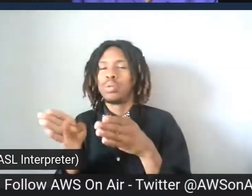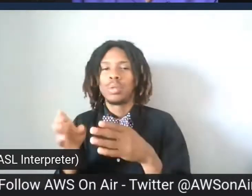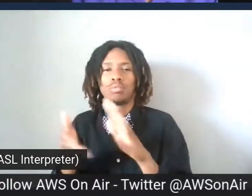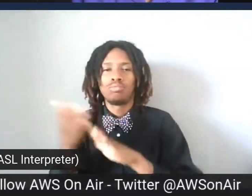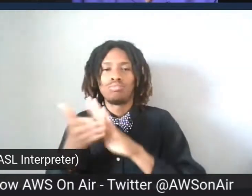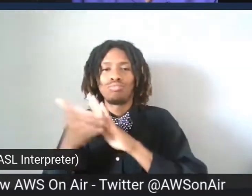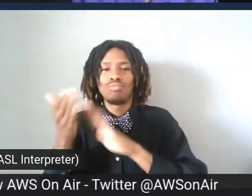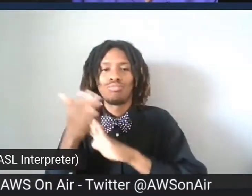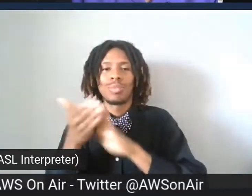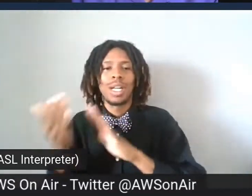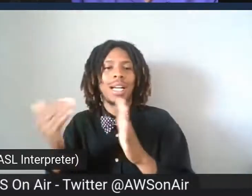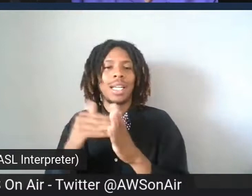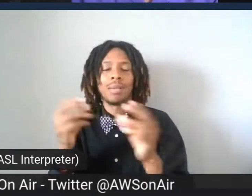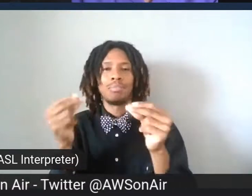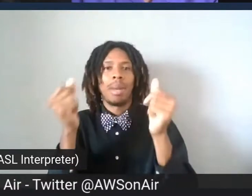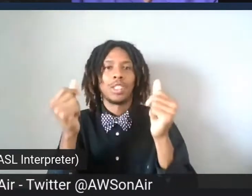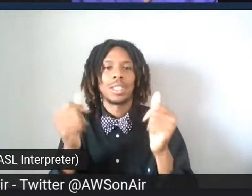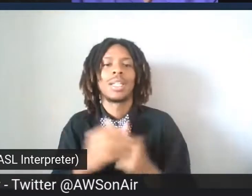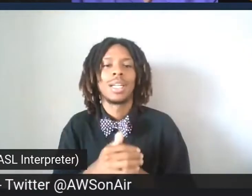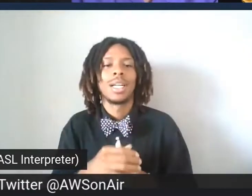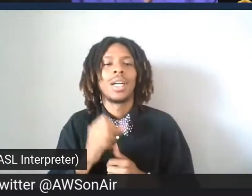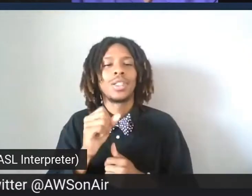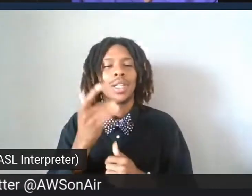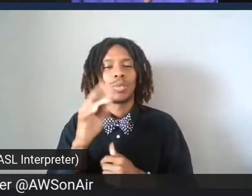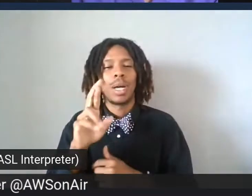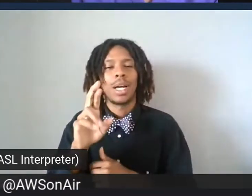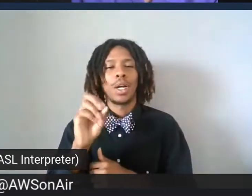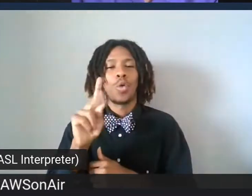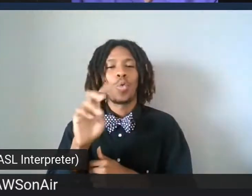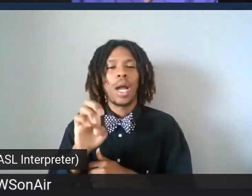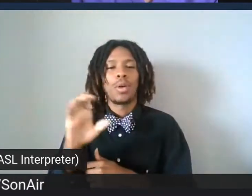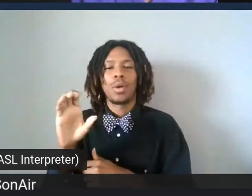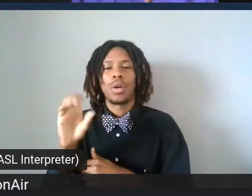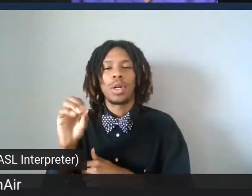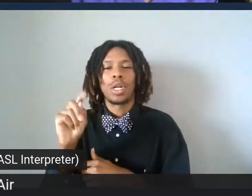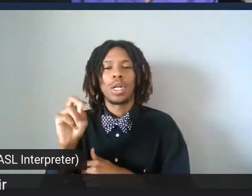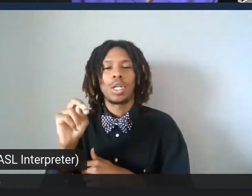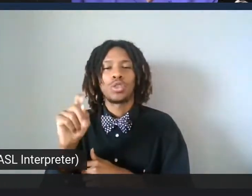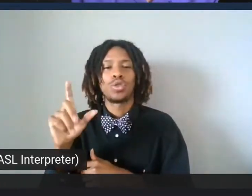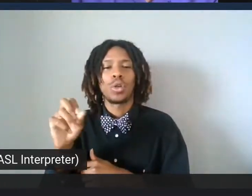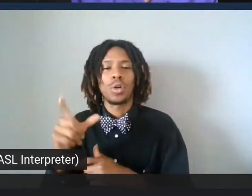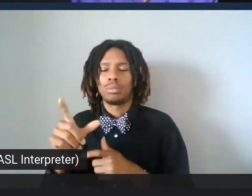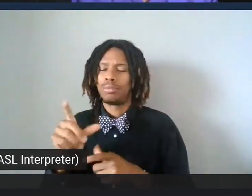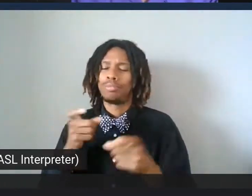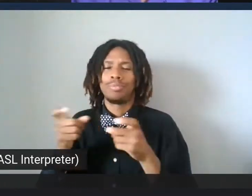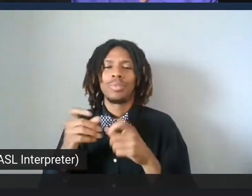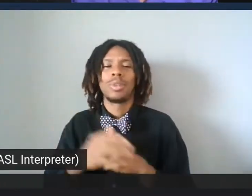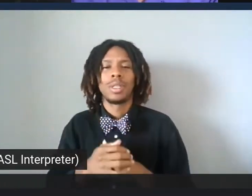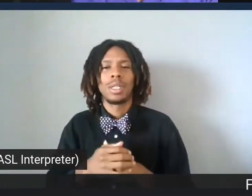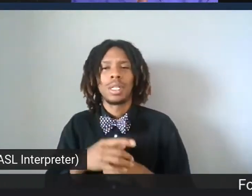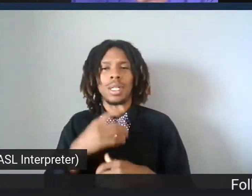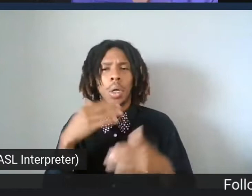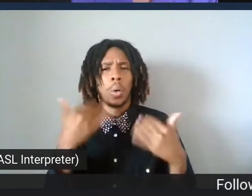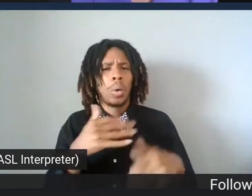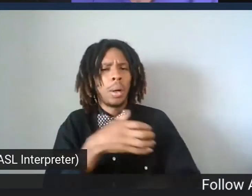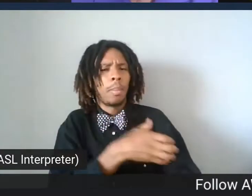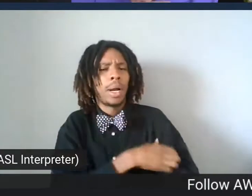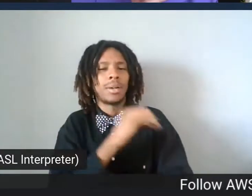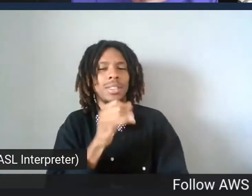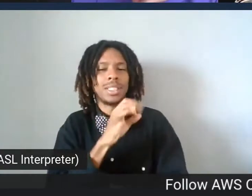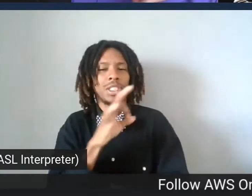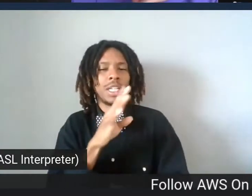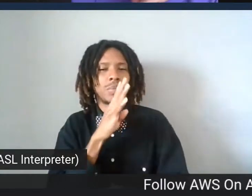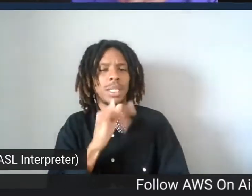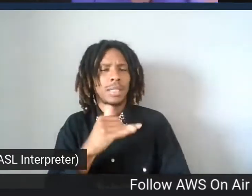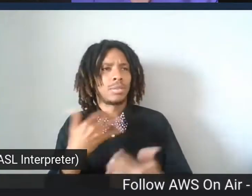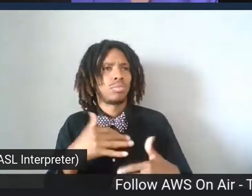back magically. So that's what routing controls essentially does. So Divya, this sounds really powerful and super helpful to our